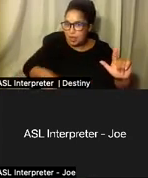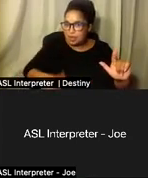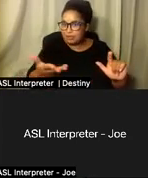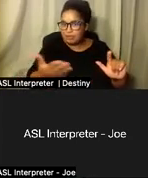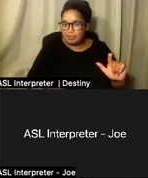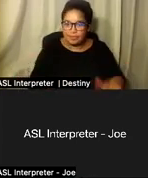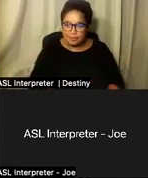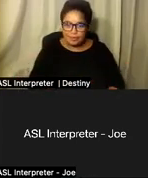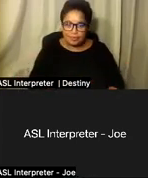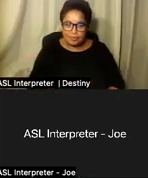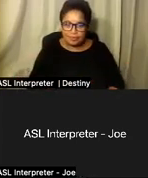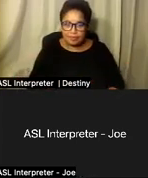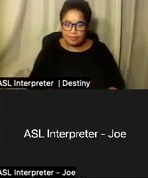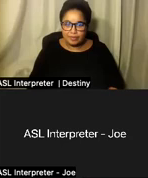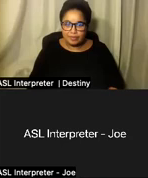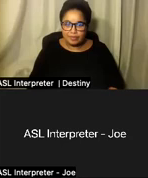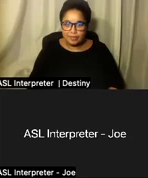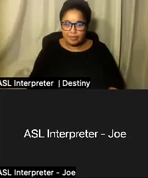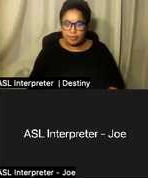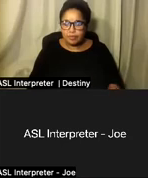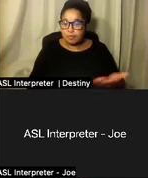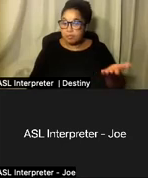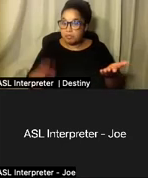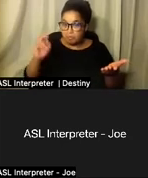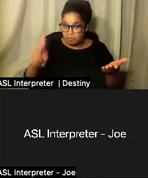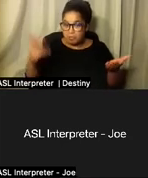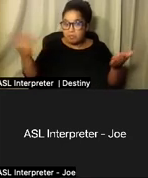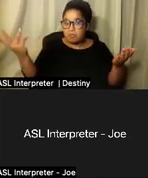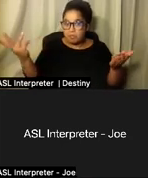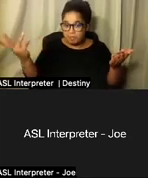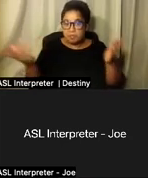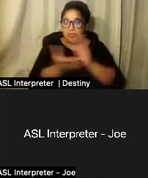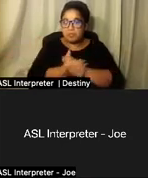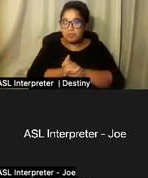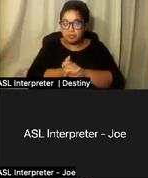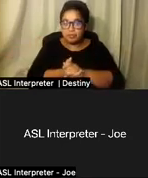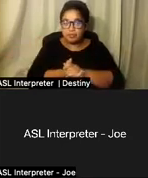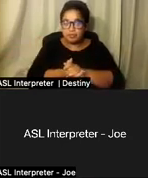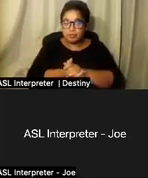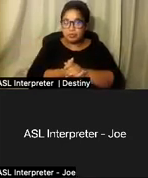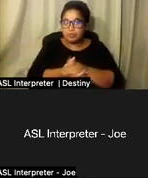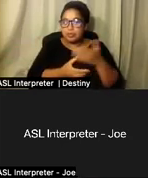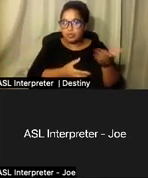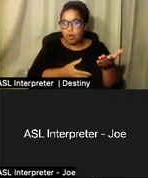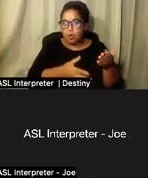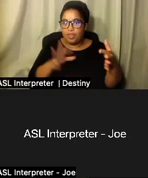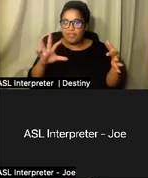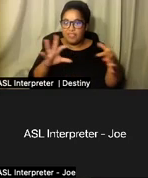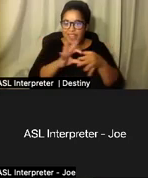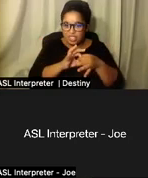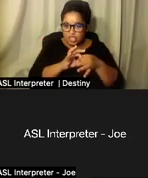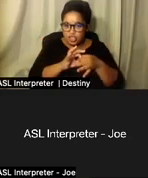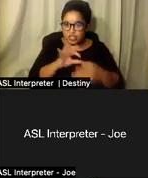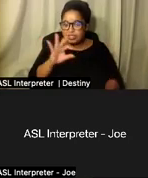So, okay. So the fasteners that held that